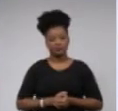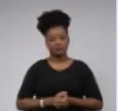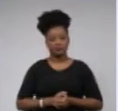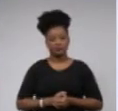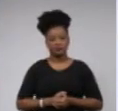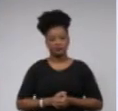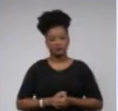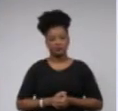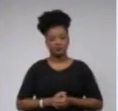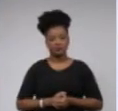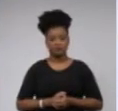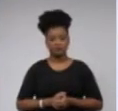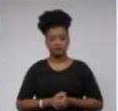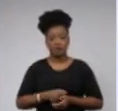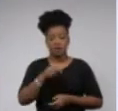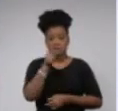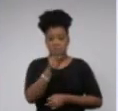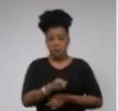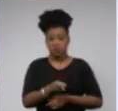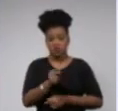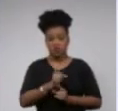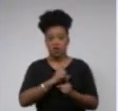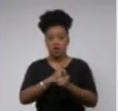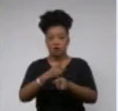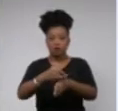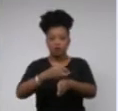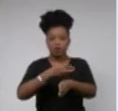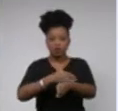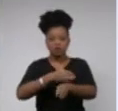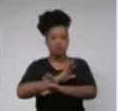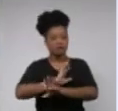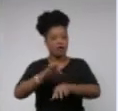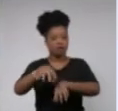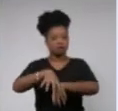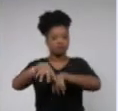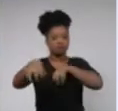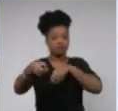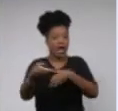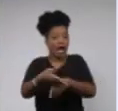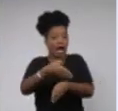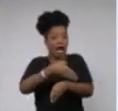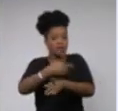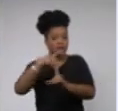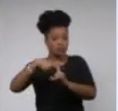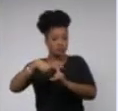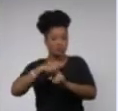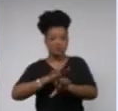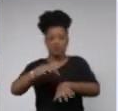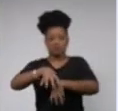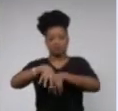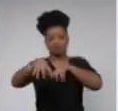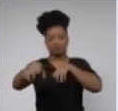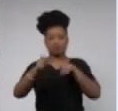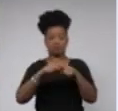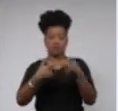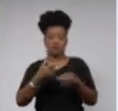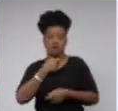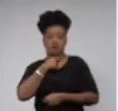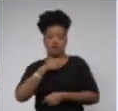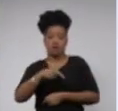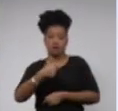being investigated. A lower number compared to yesterday, since there are patients that have recovered from the